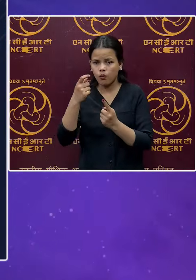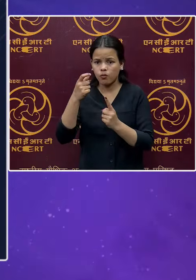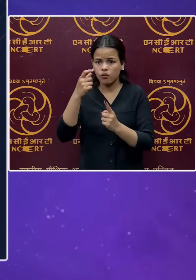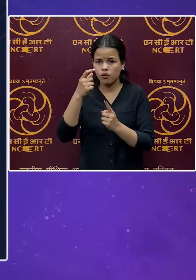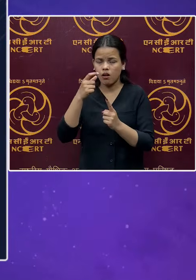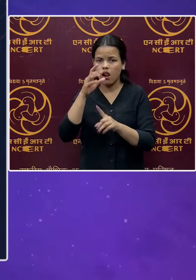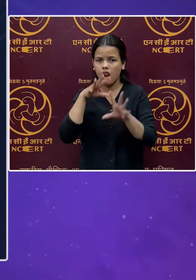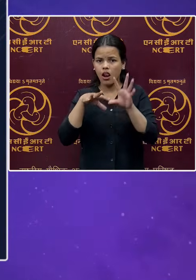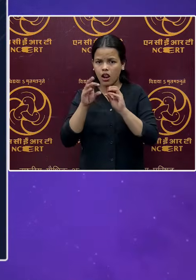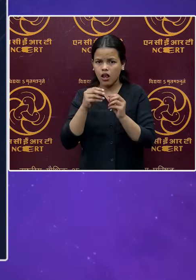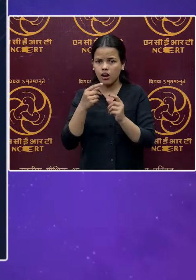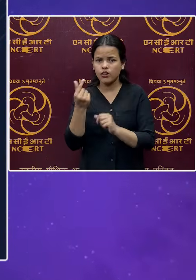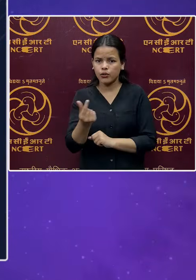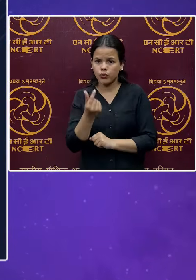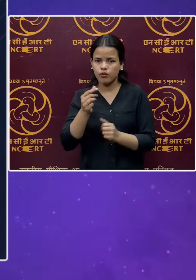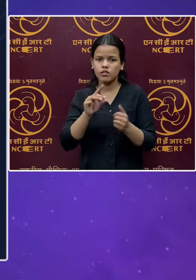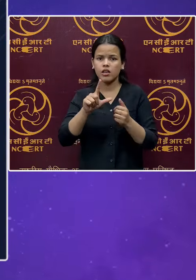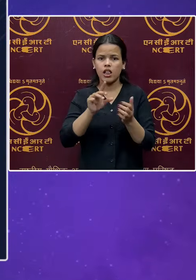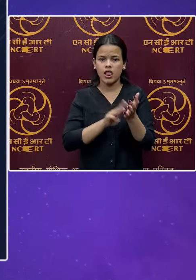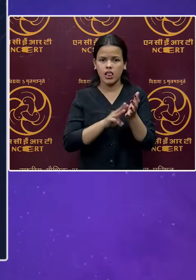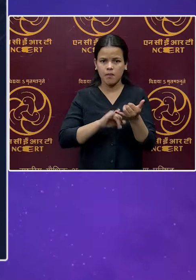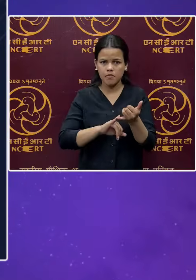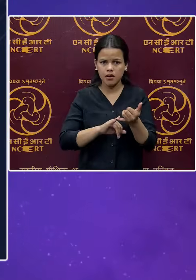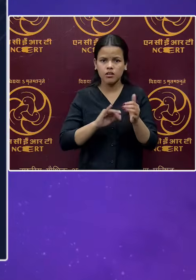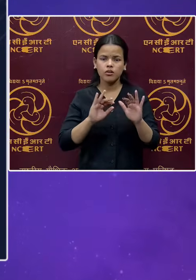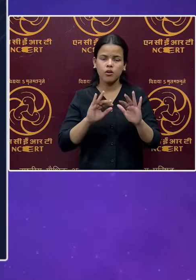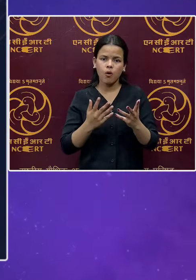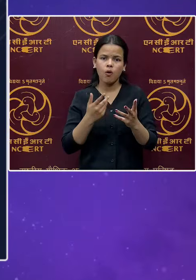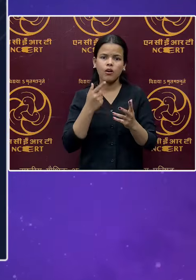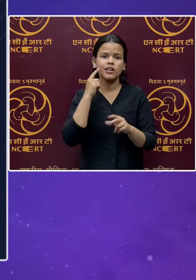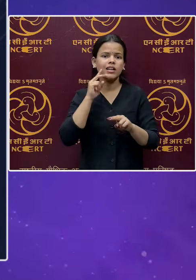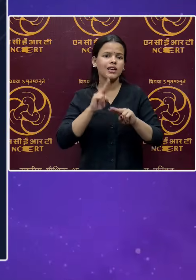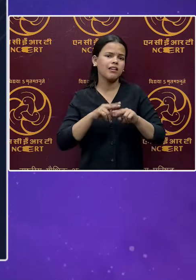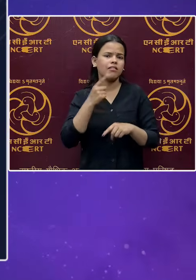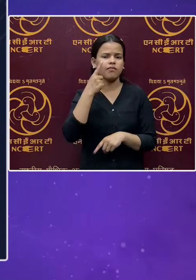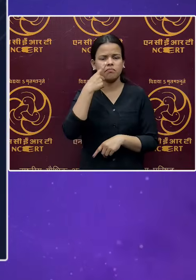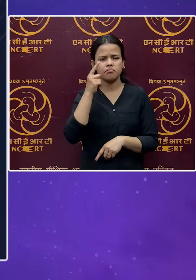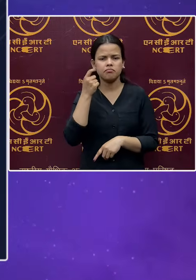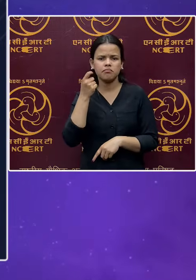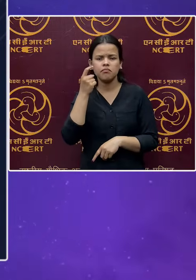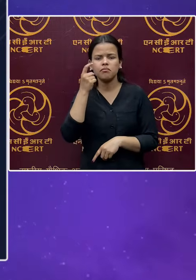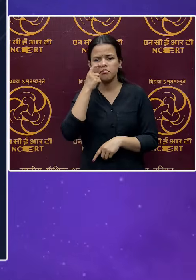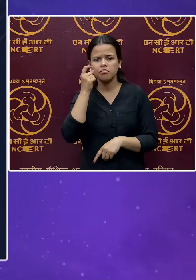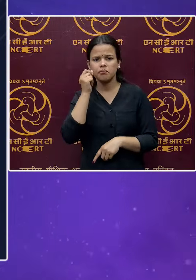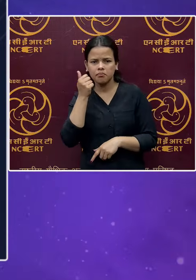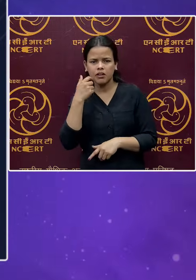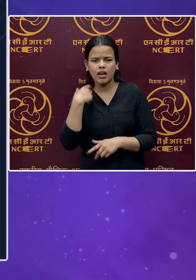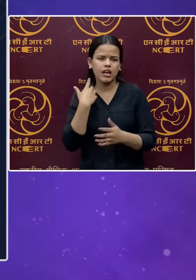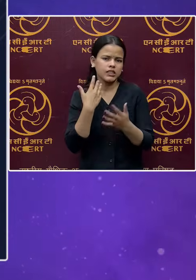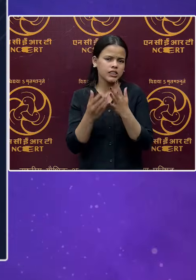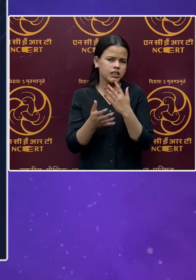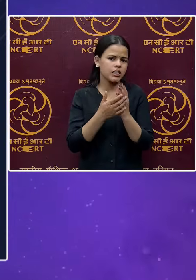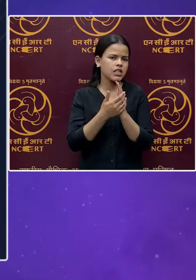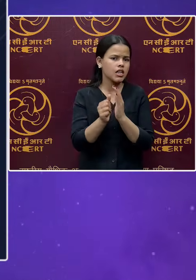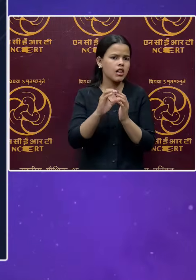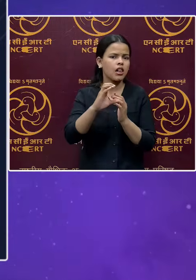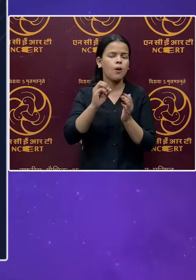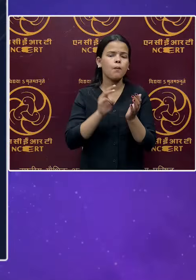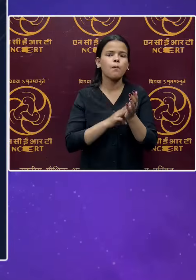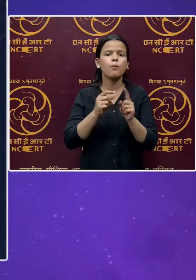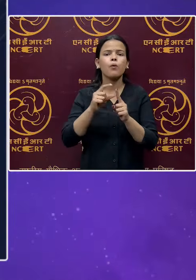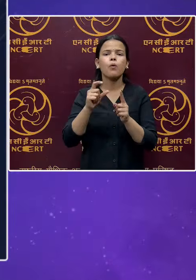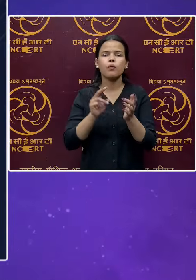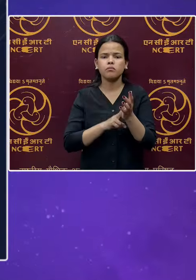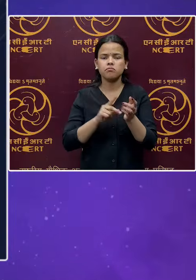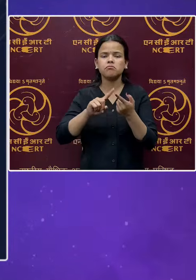using that particular LMS, and if he or she is using any skill component, those components or those activities